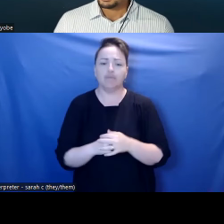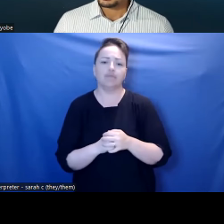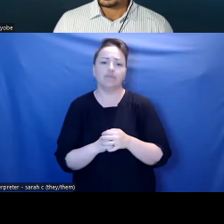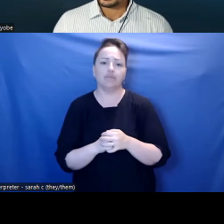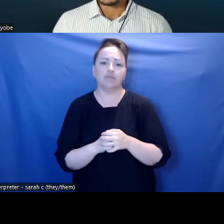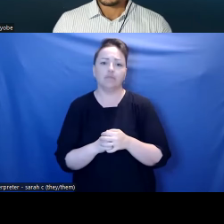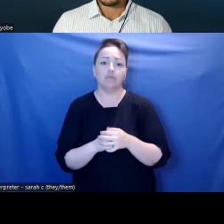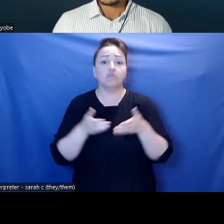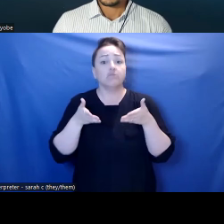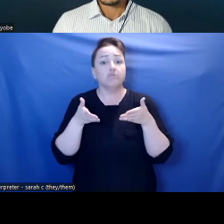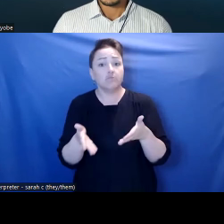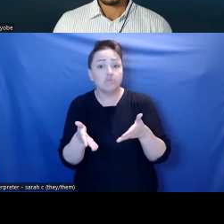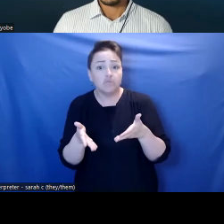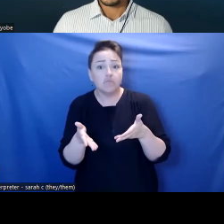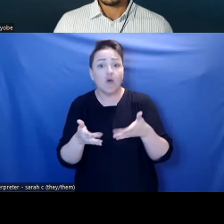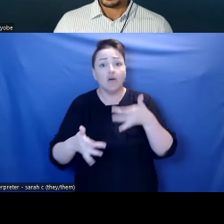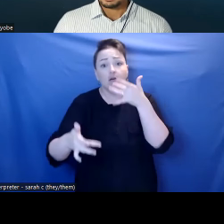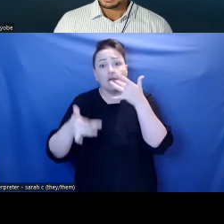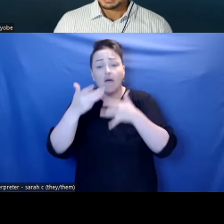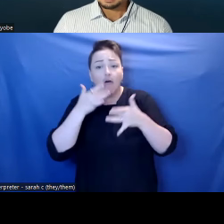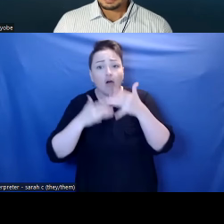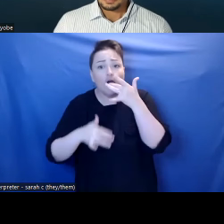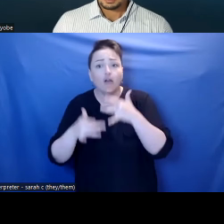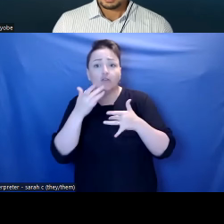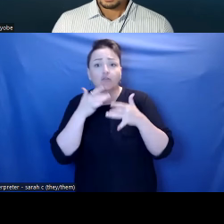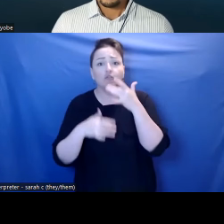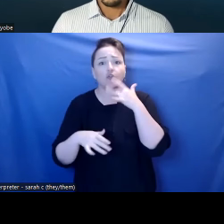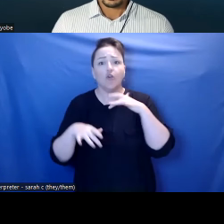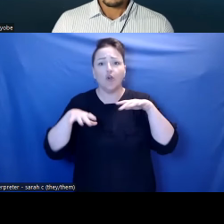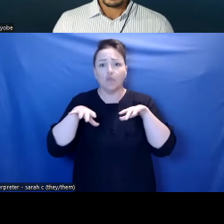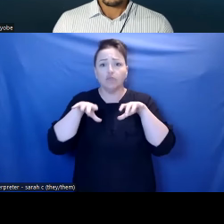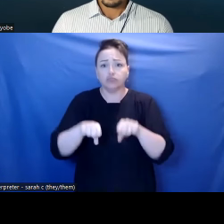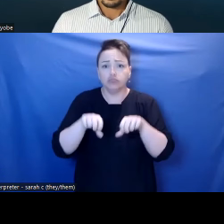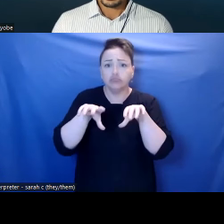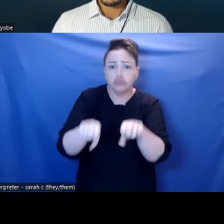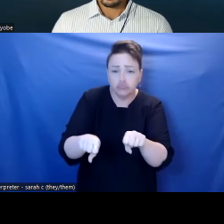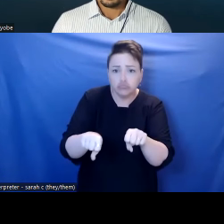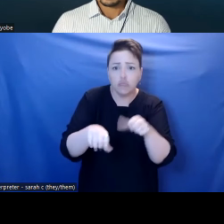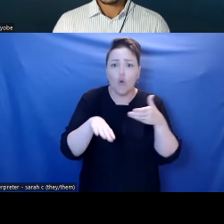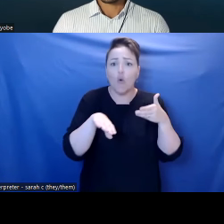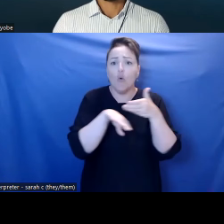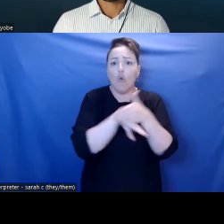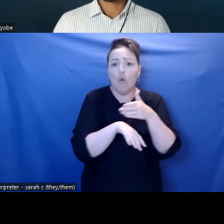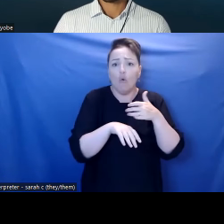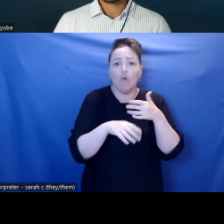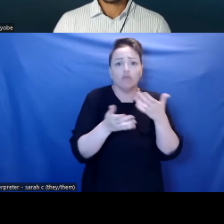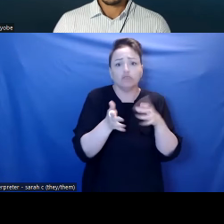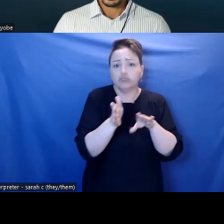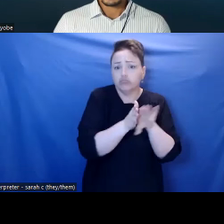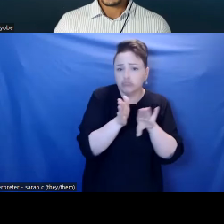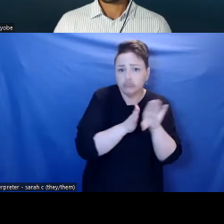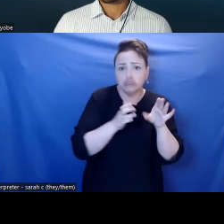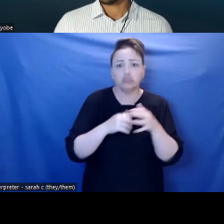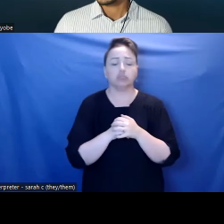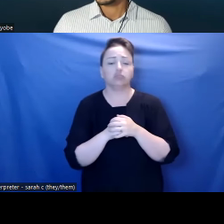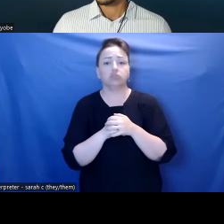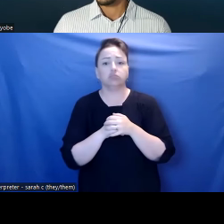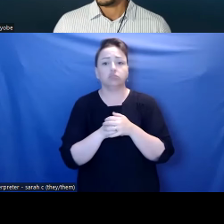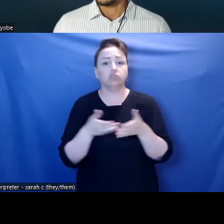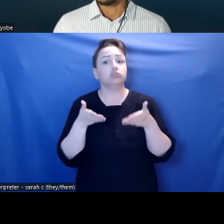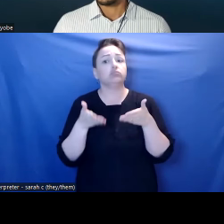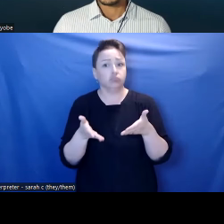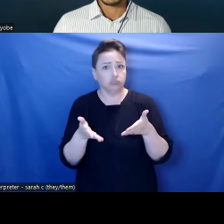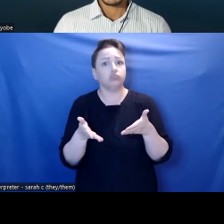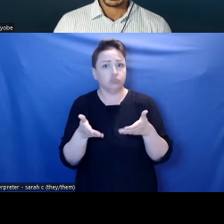or have underutilized surface lots that can be redeveloped? We recommend the following departments should participate in this process, but of course this